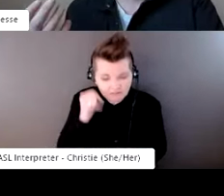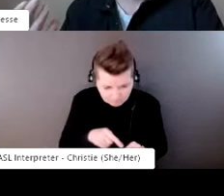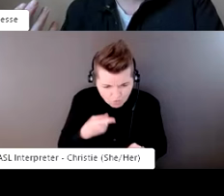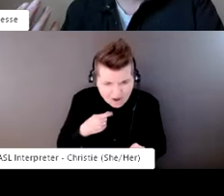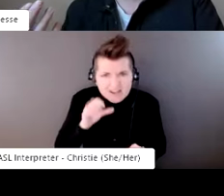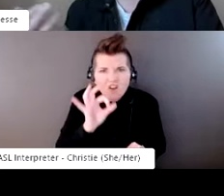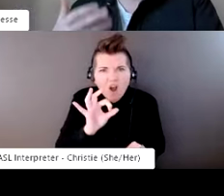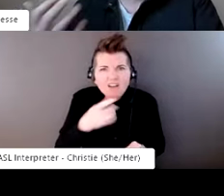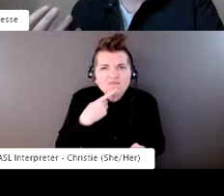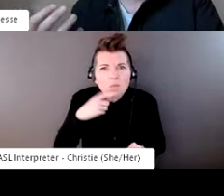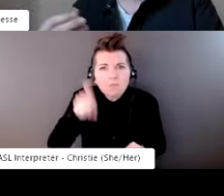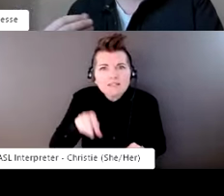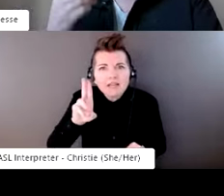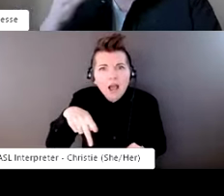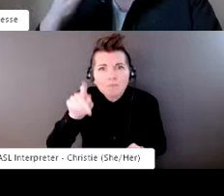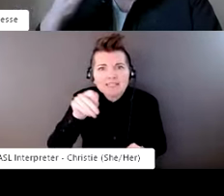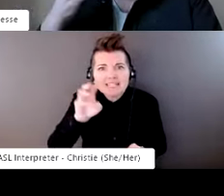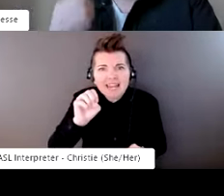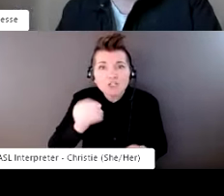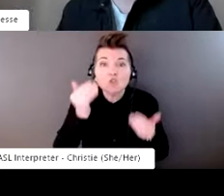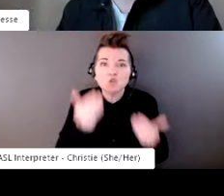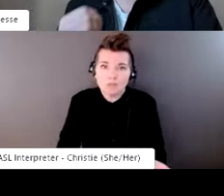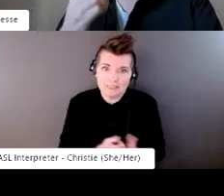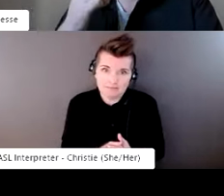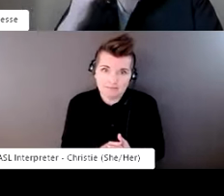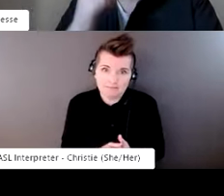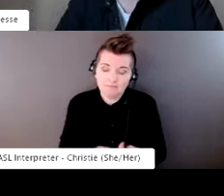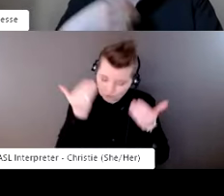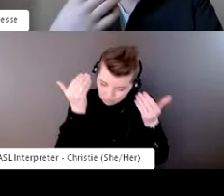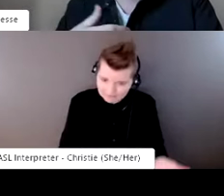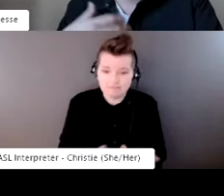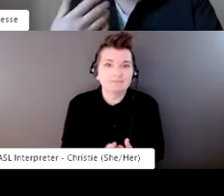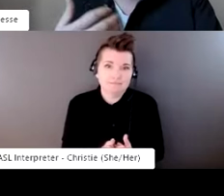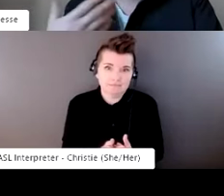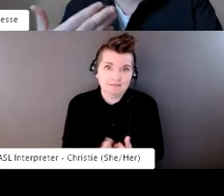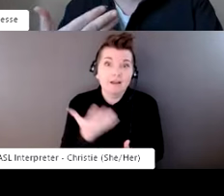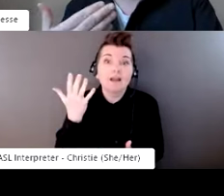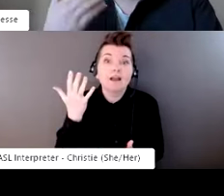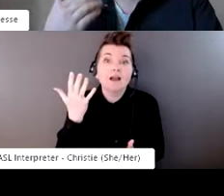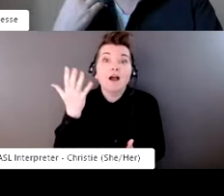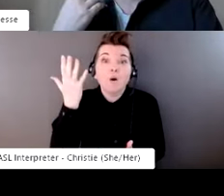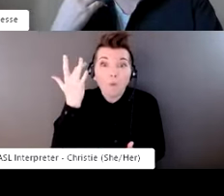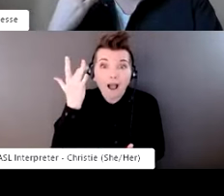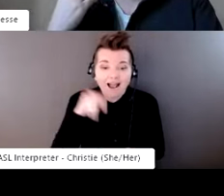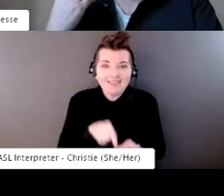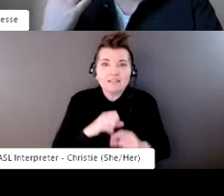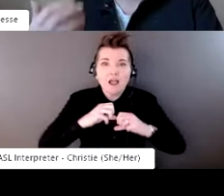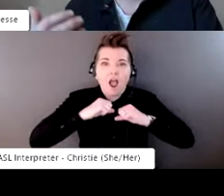or smart device, like a cell phone, they allow your security protocols to be